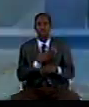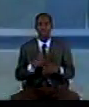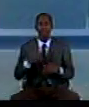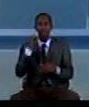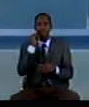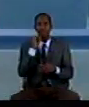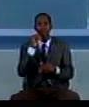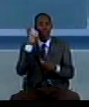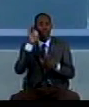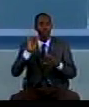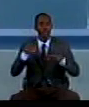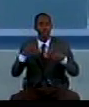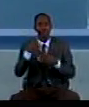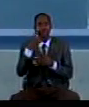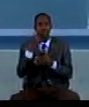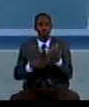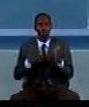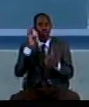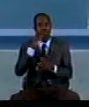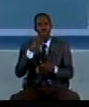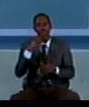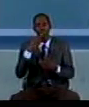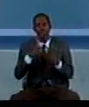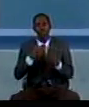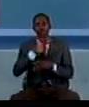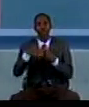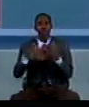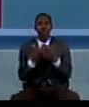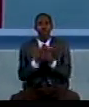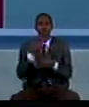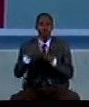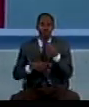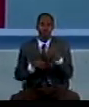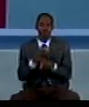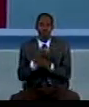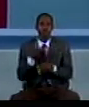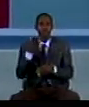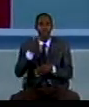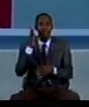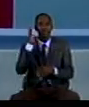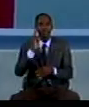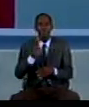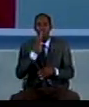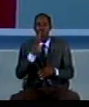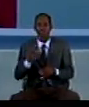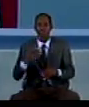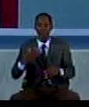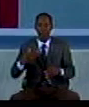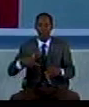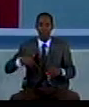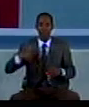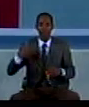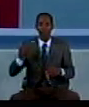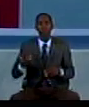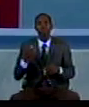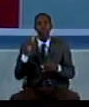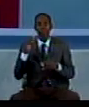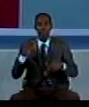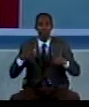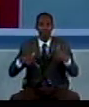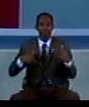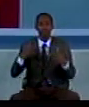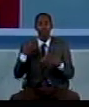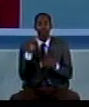what you are going to speak to the whole world, as there will be revival in Taraba State even as you leave. We trust